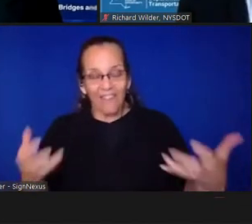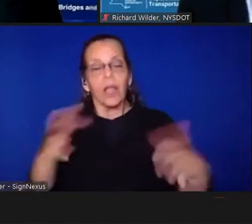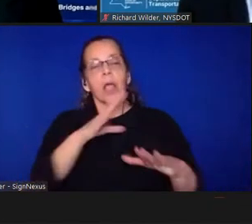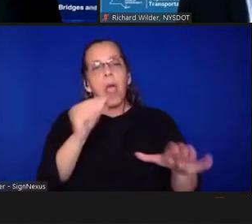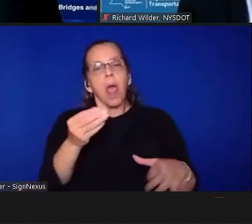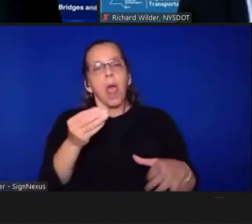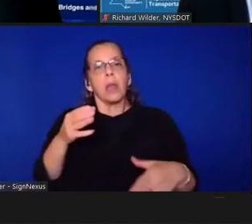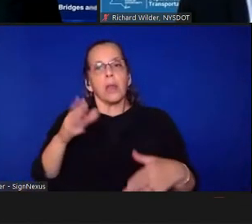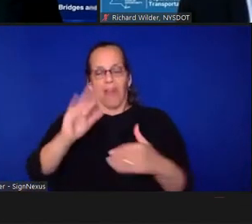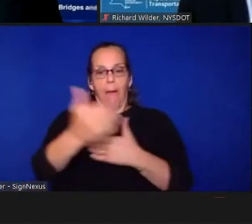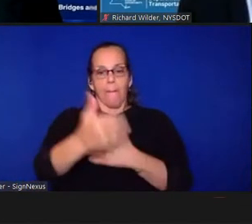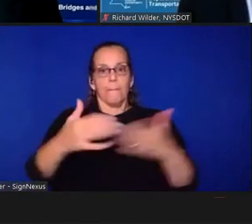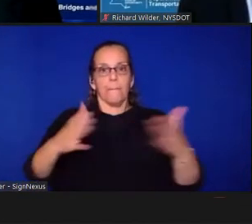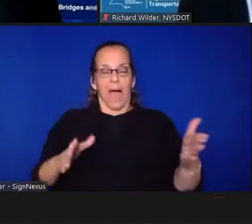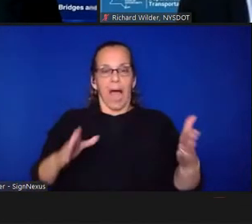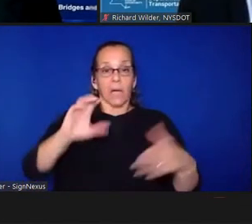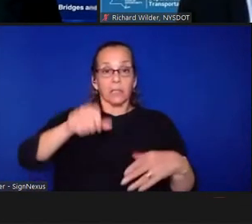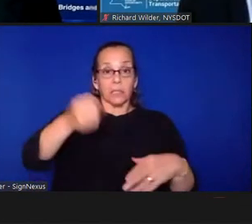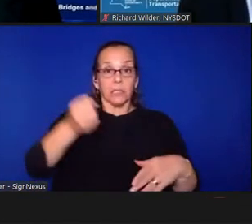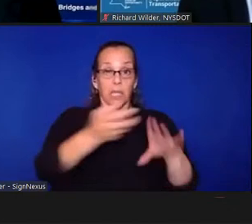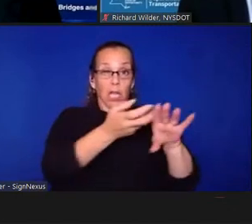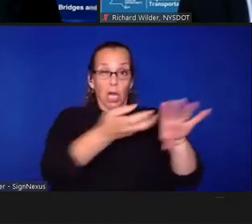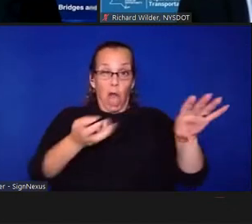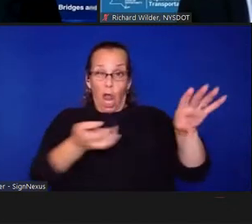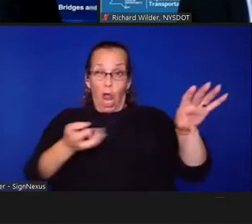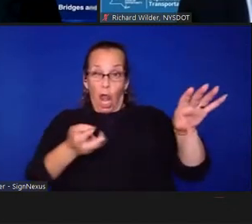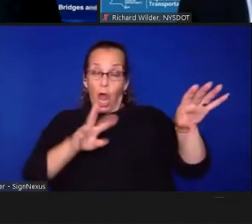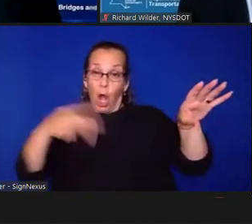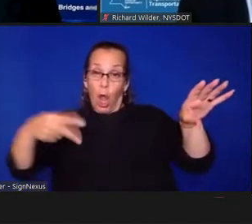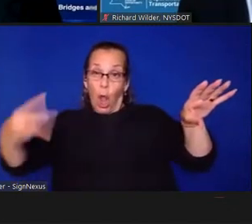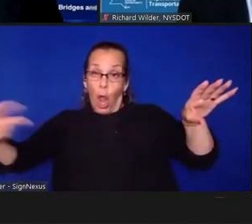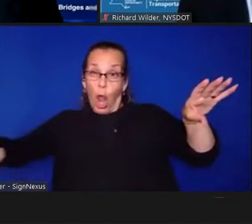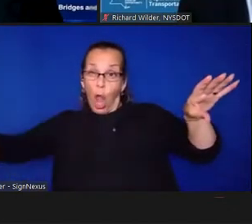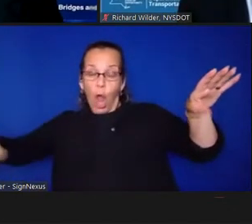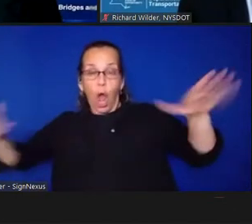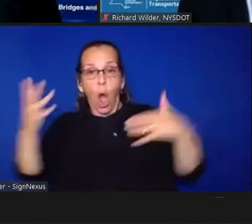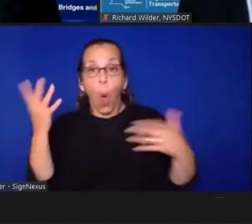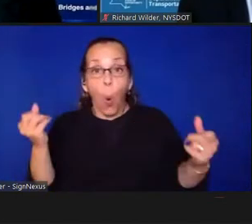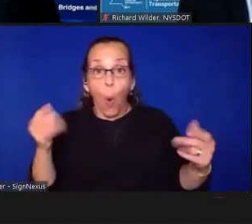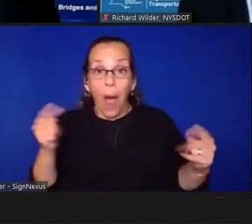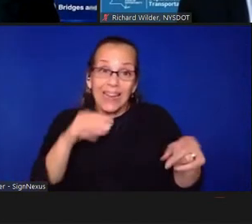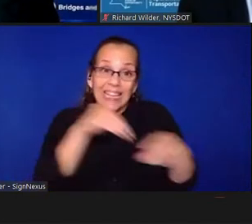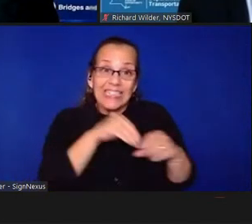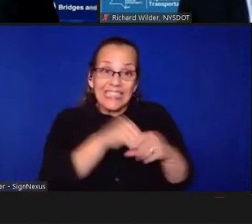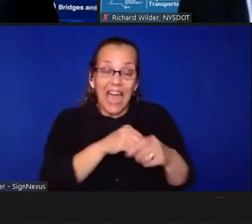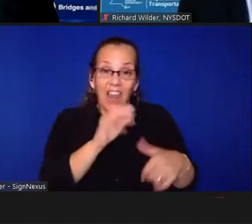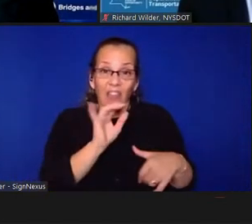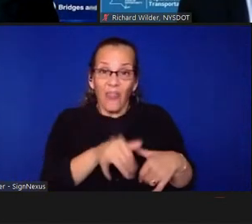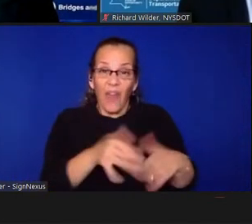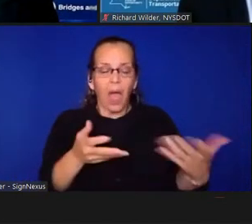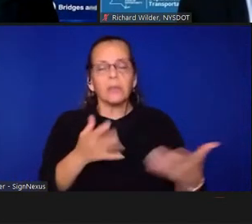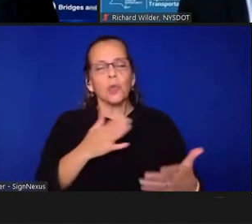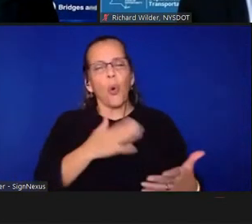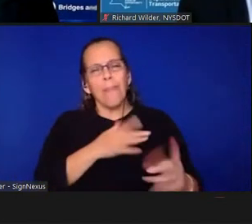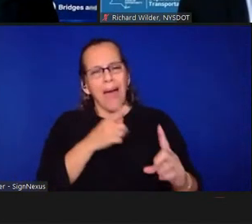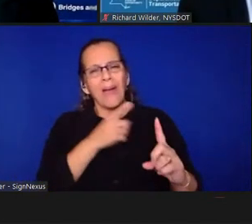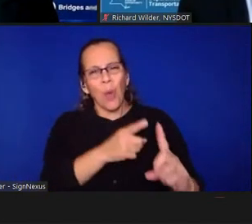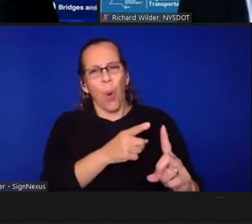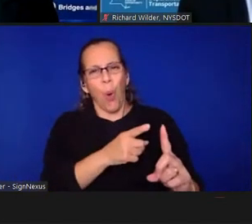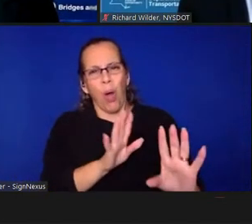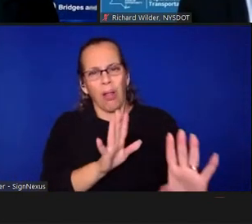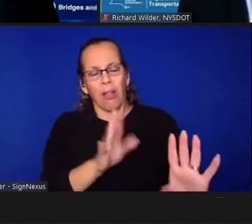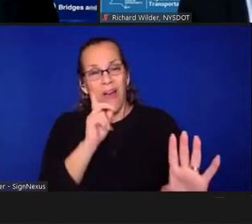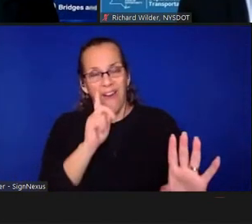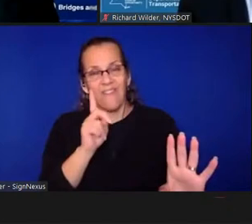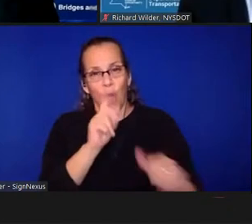is once it starts and the drawers open guess what keeps flying out everything that's in there so my goals for uh all of